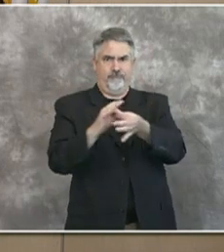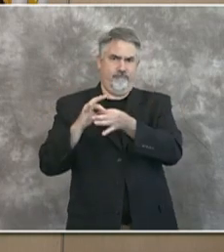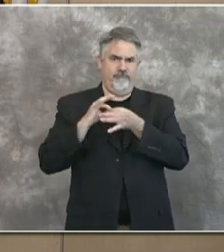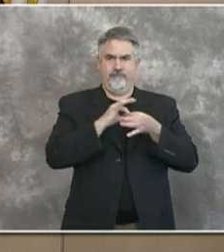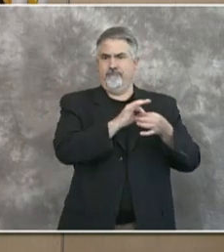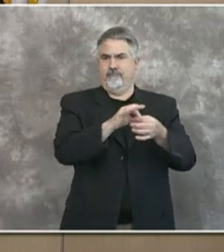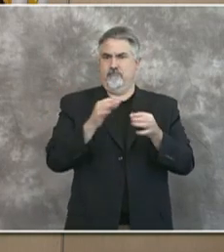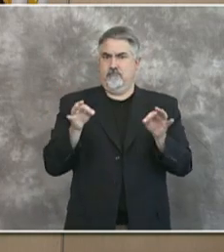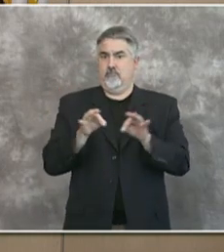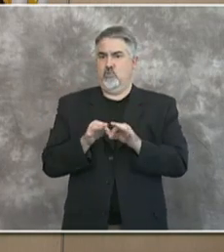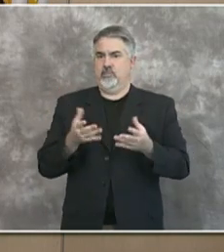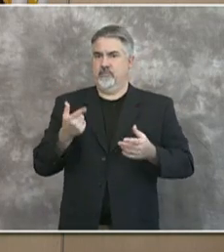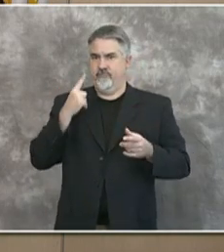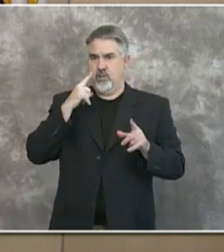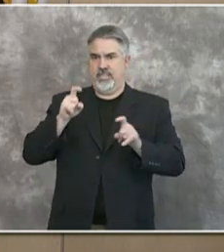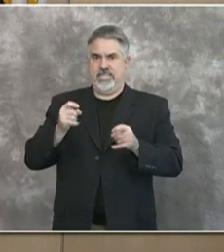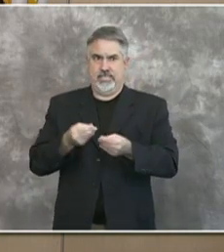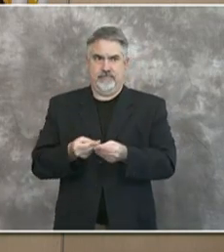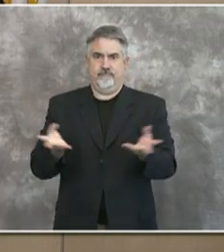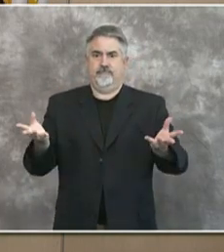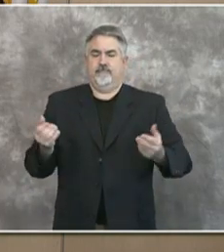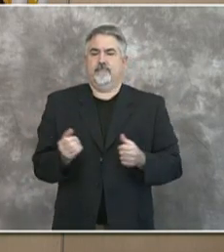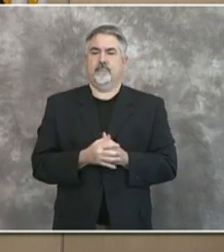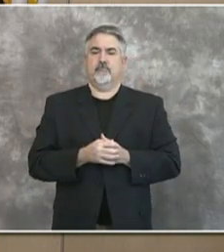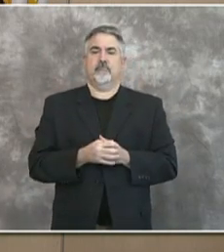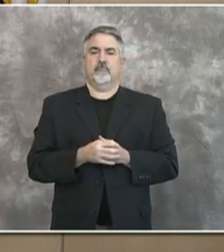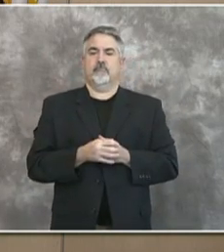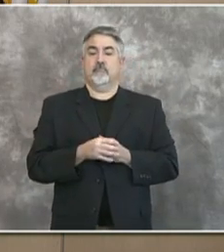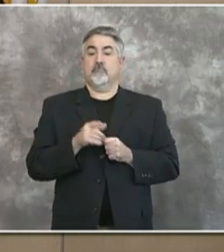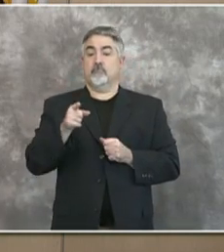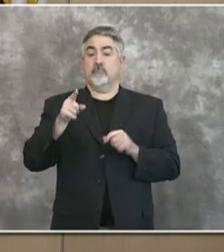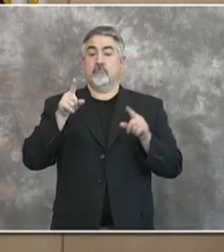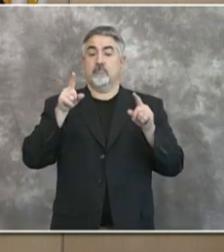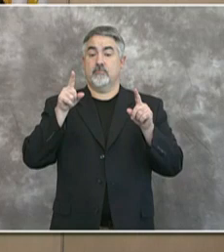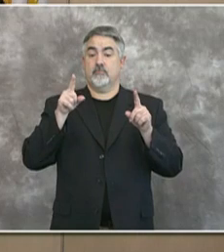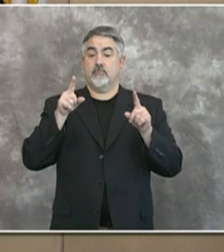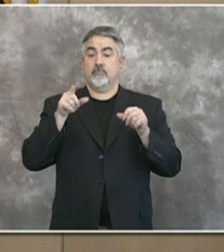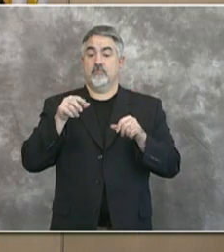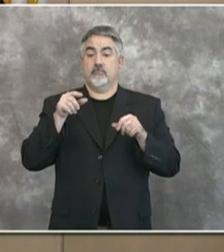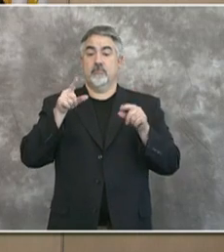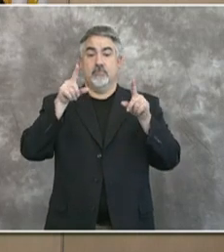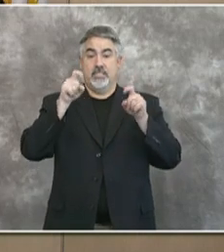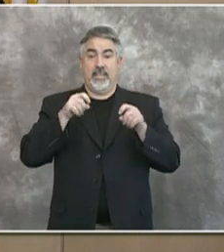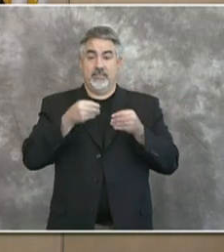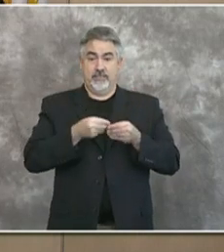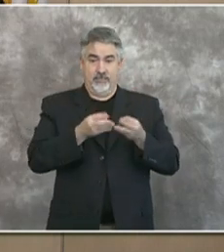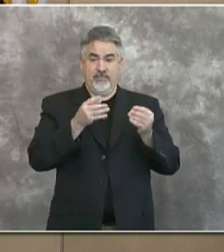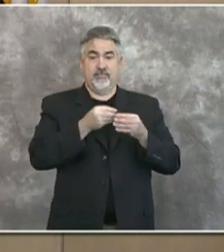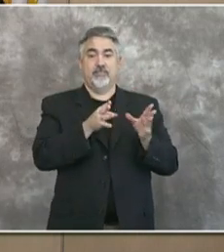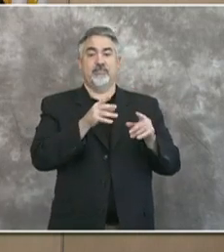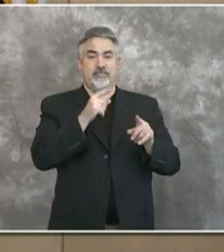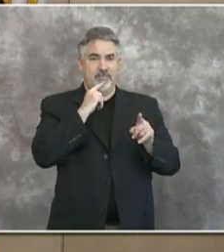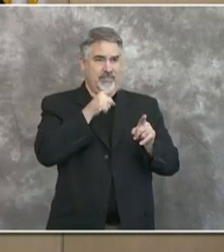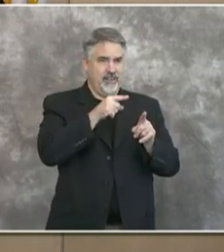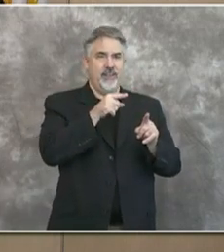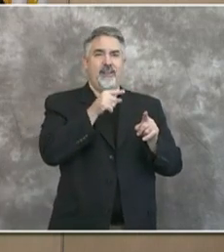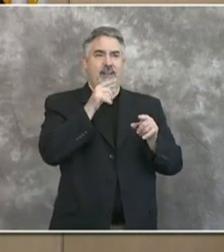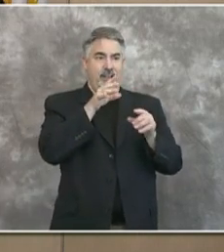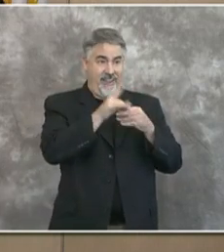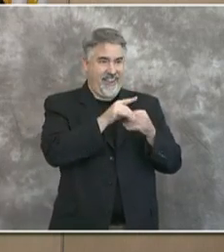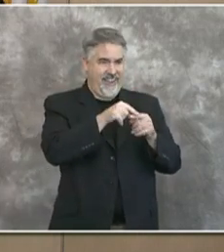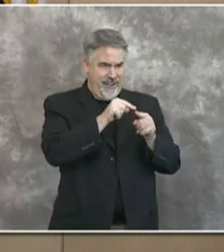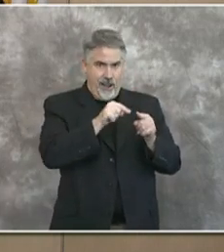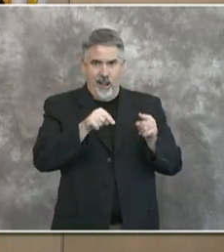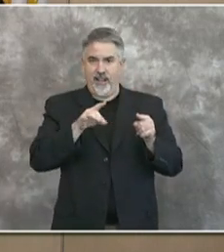opportunities. Testing is closely related to contact tracing, and we will share our strategy on this task in the